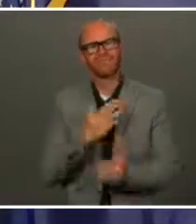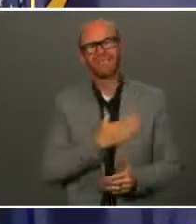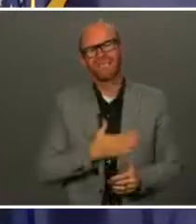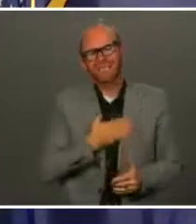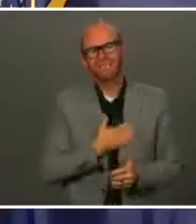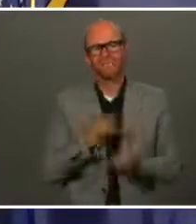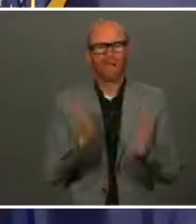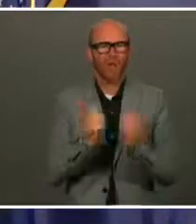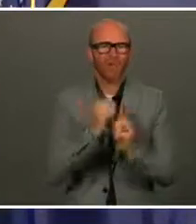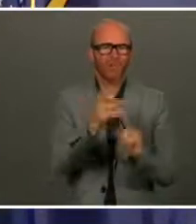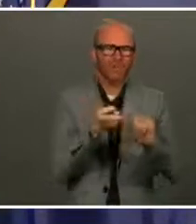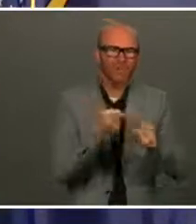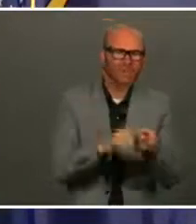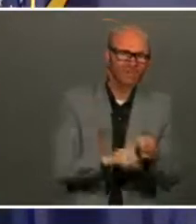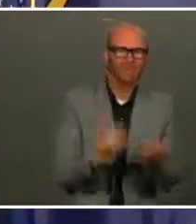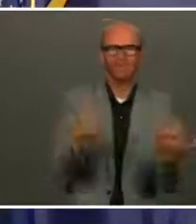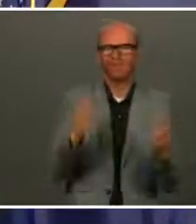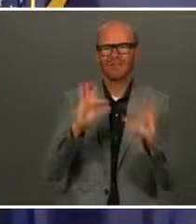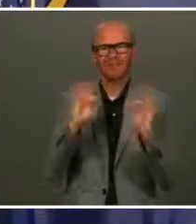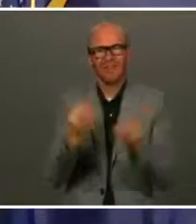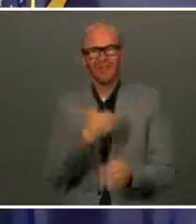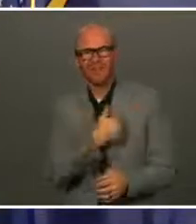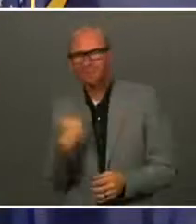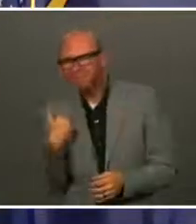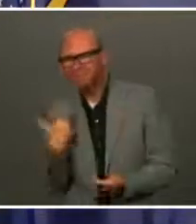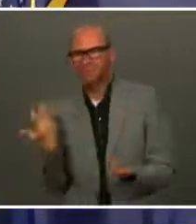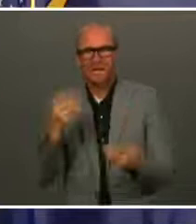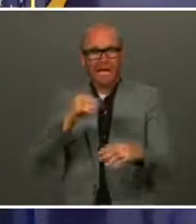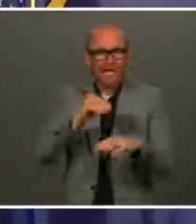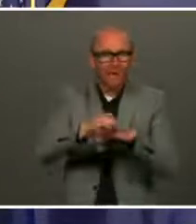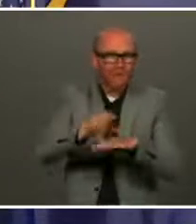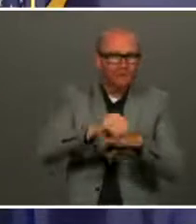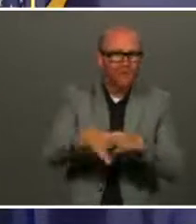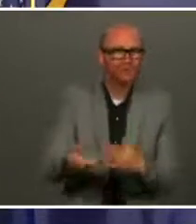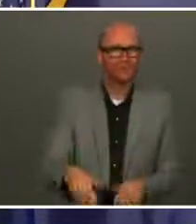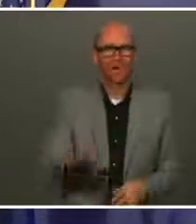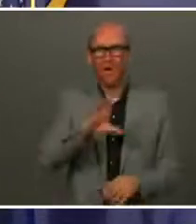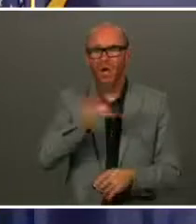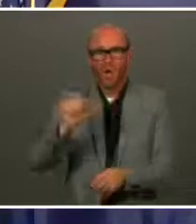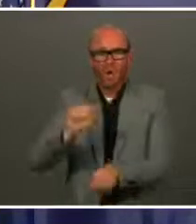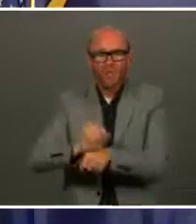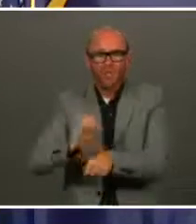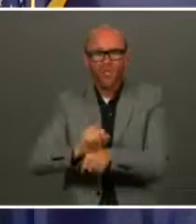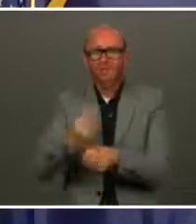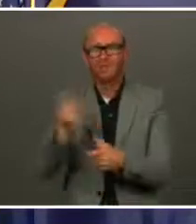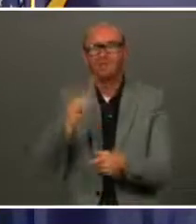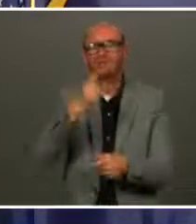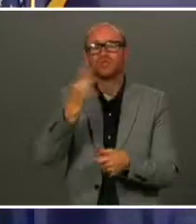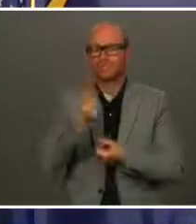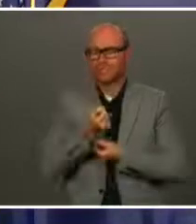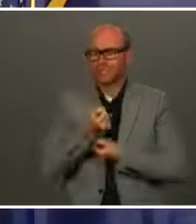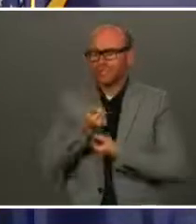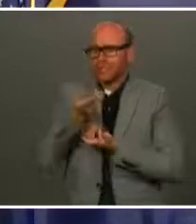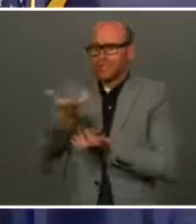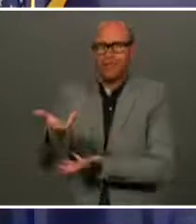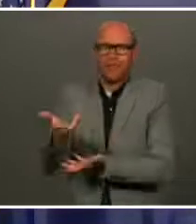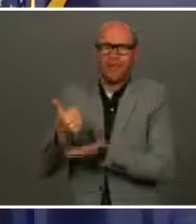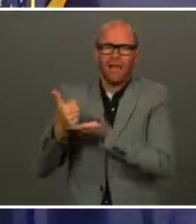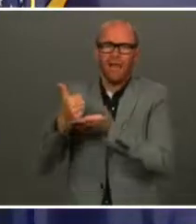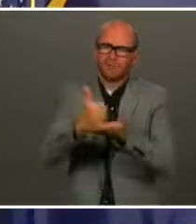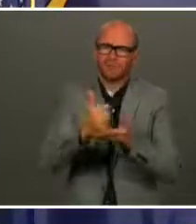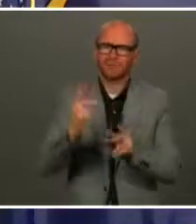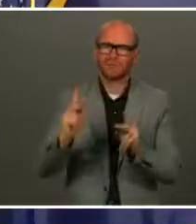a friend, a family member, a counselor, a coworker, anyone. Just talking about it, we know, has the ability to